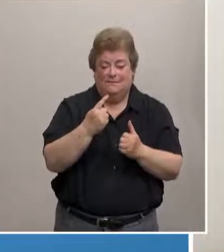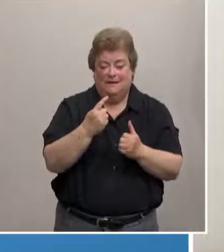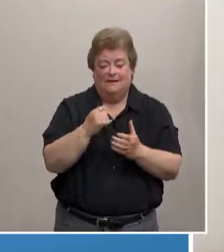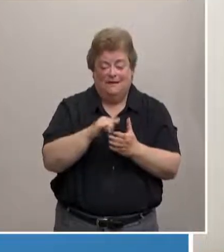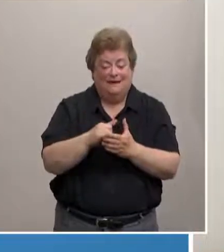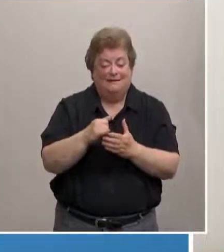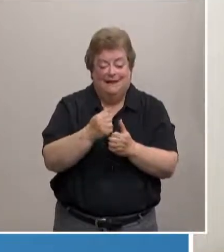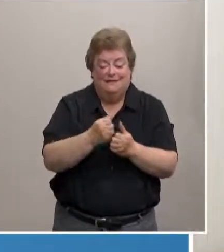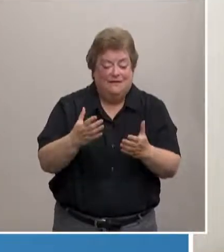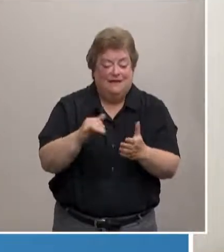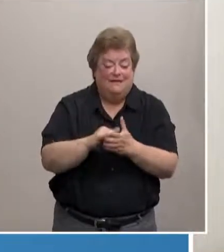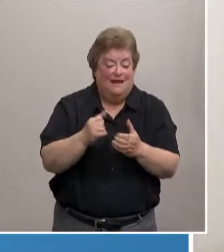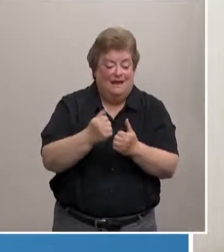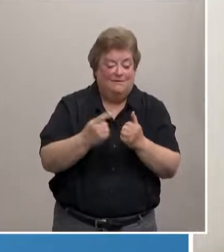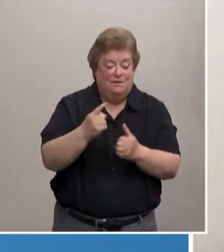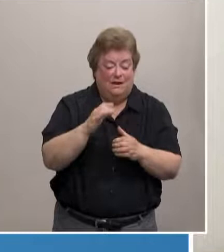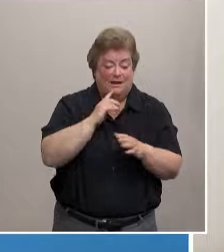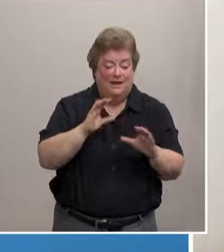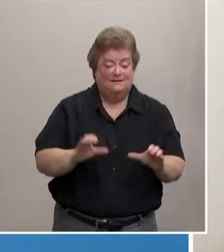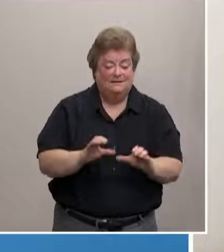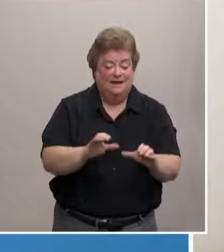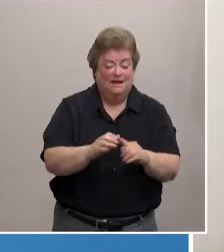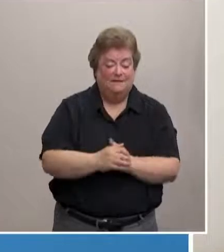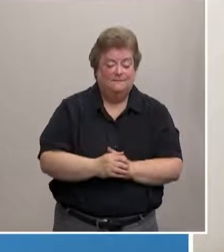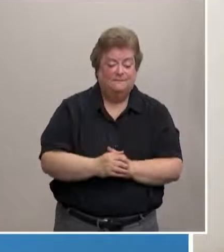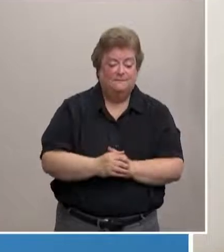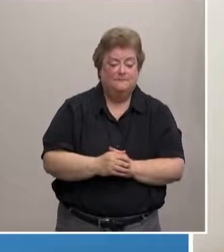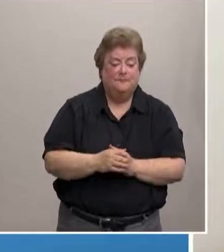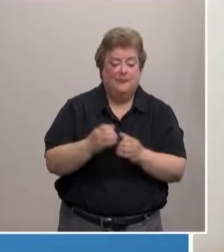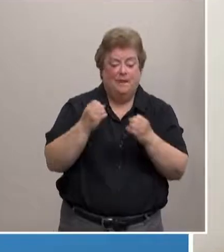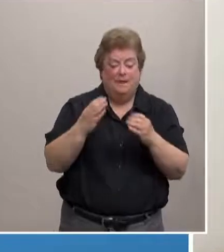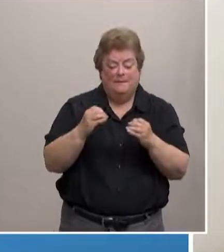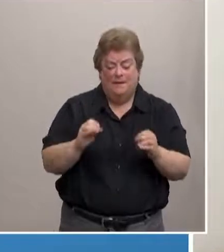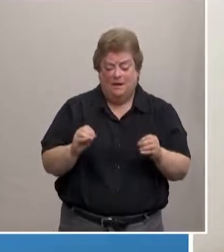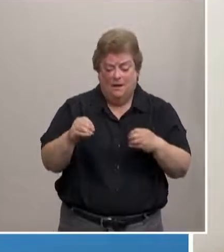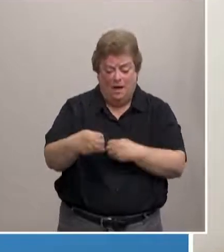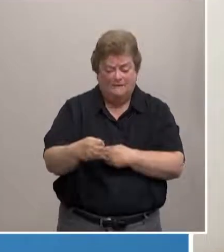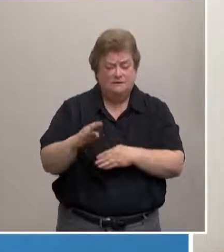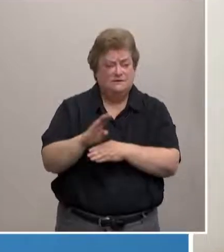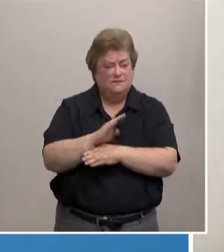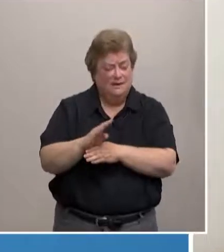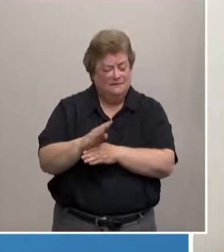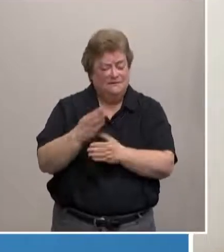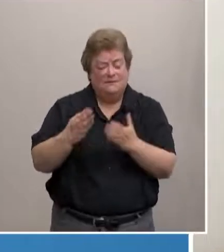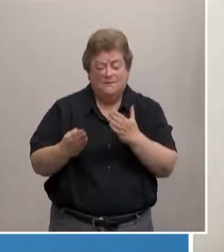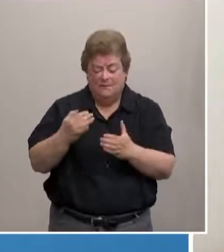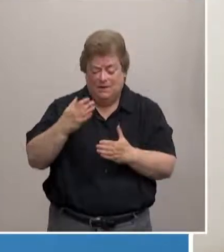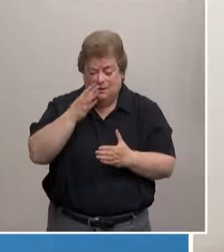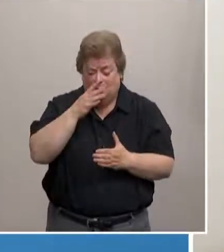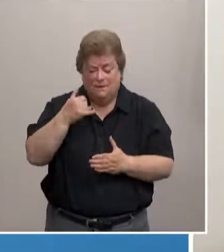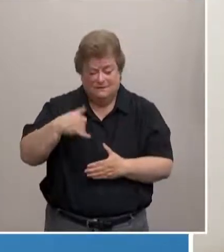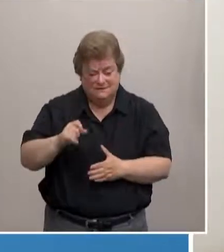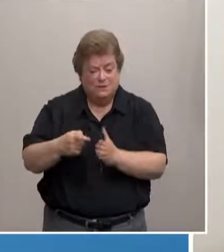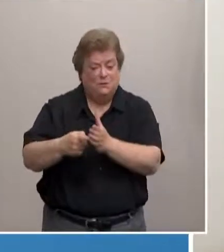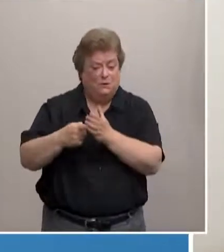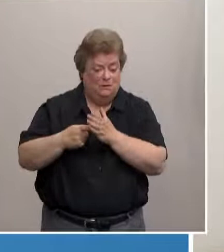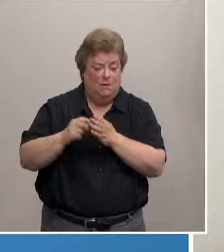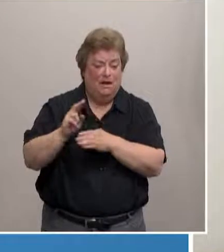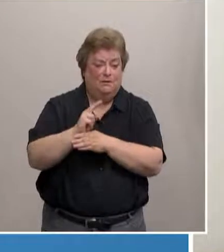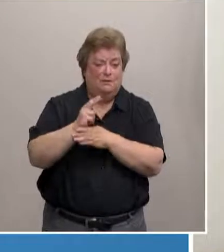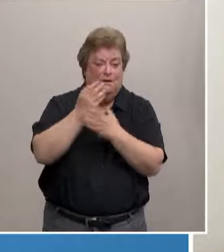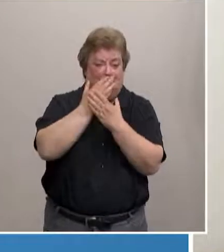done. I do want to reiterate also that many offices and businesses may still require to wear masks. And